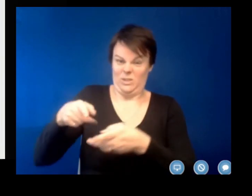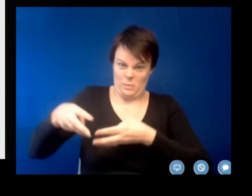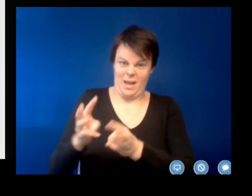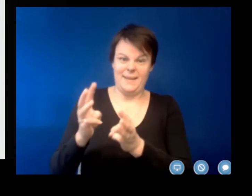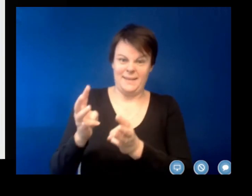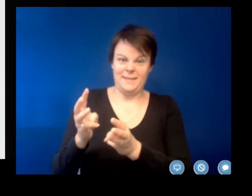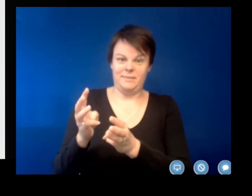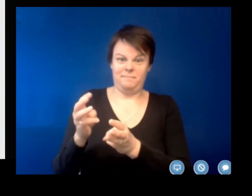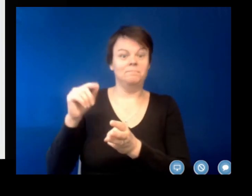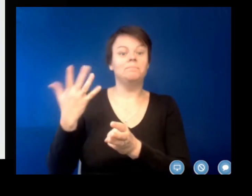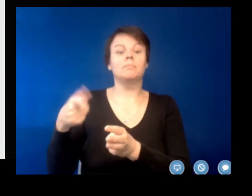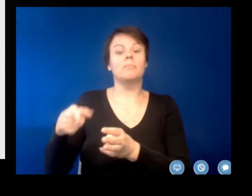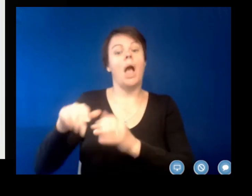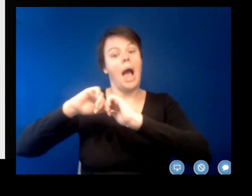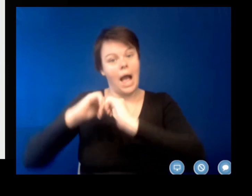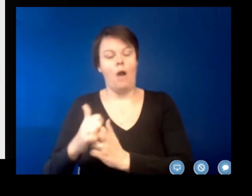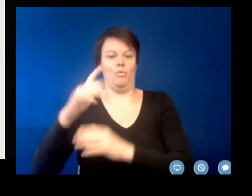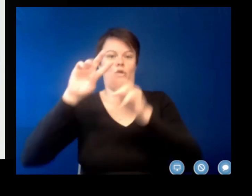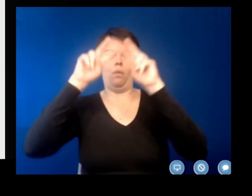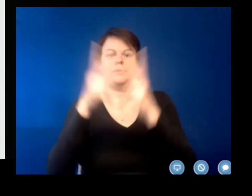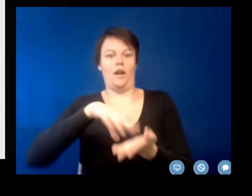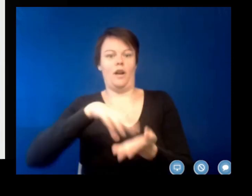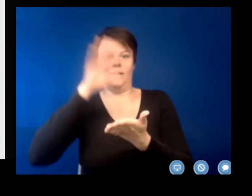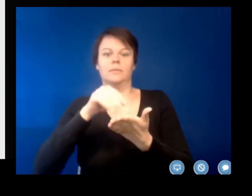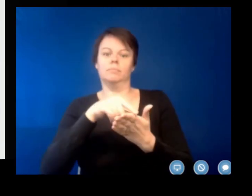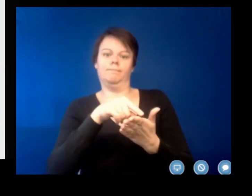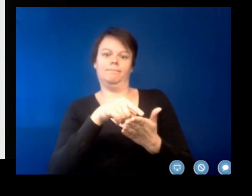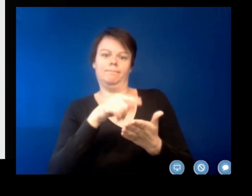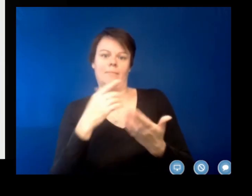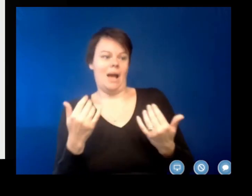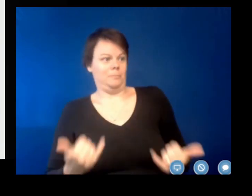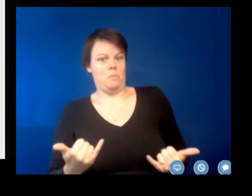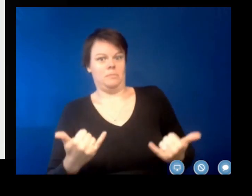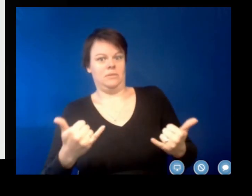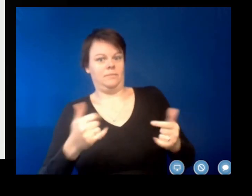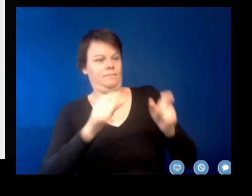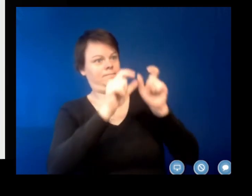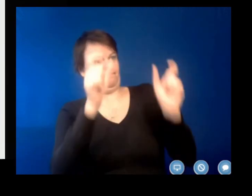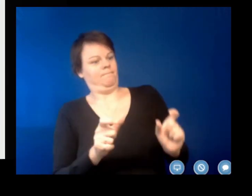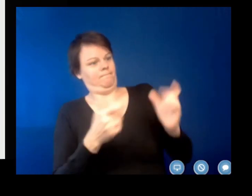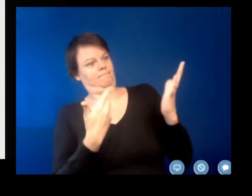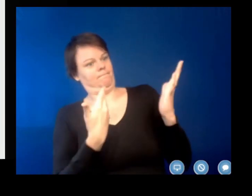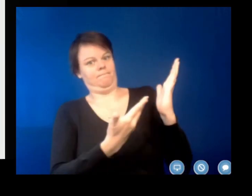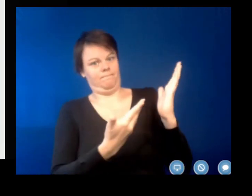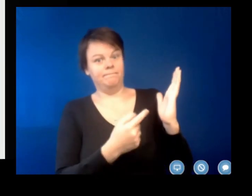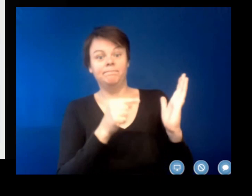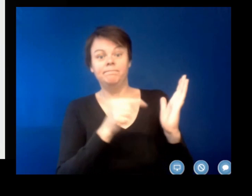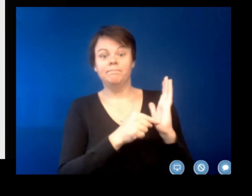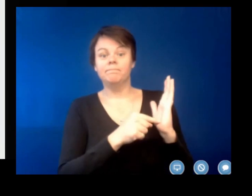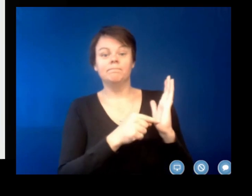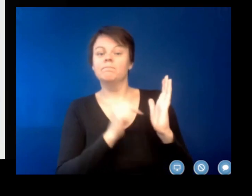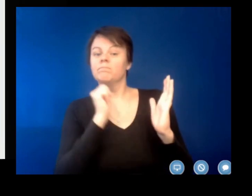to understand and appreciate different perspectives and worldviews of others, to engage in open, appropriate, and